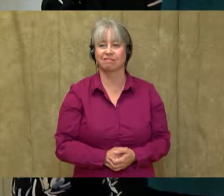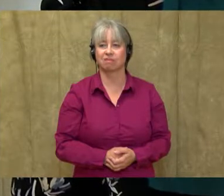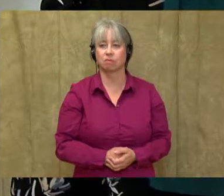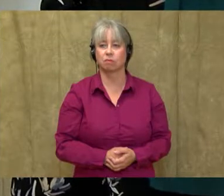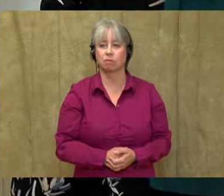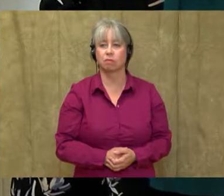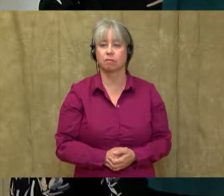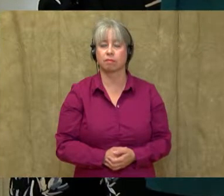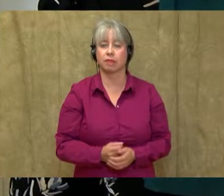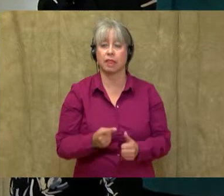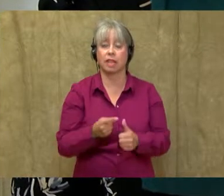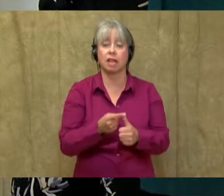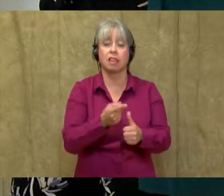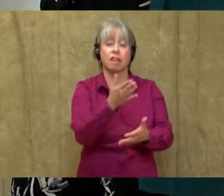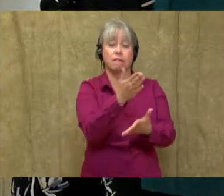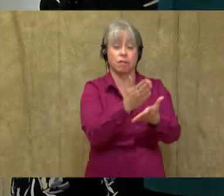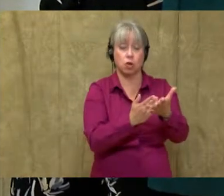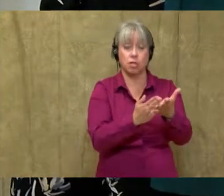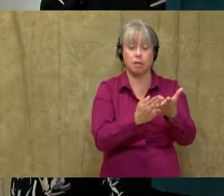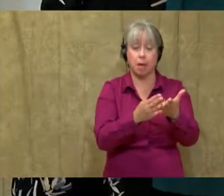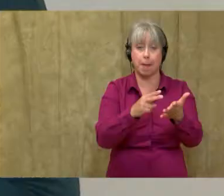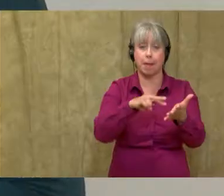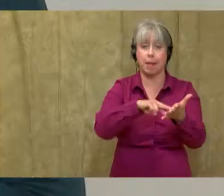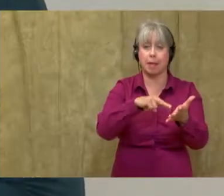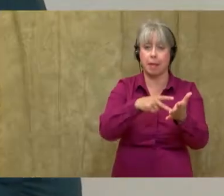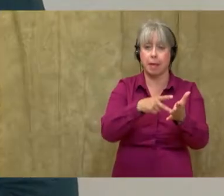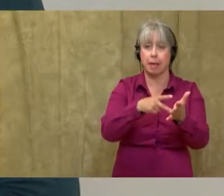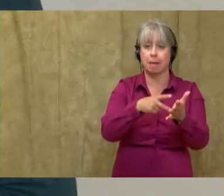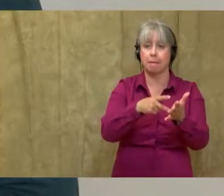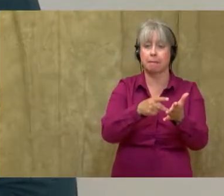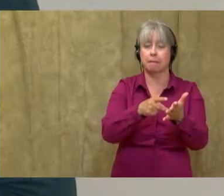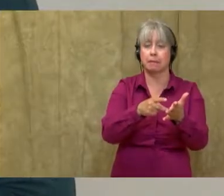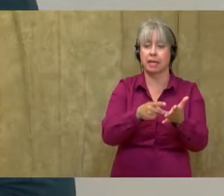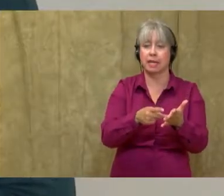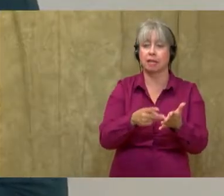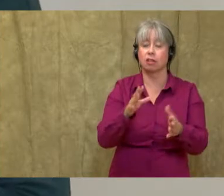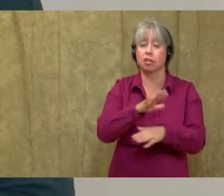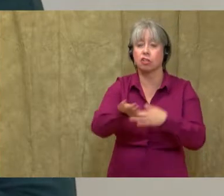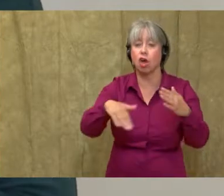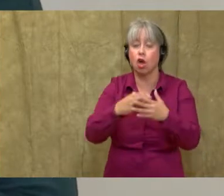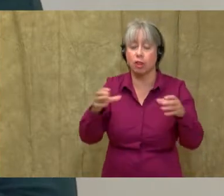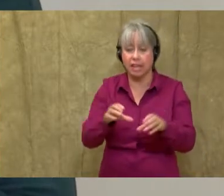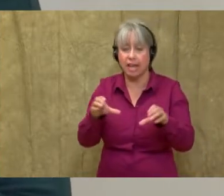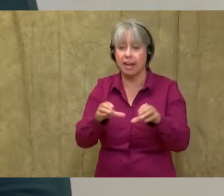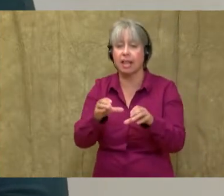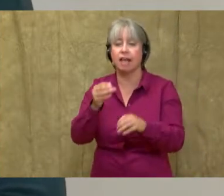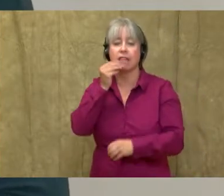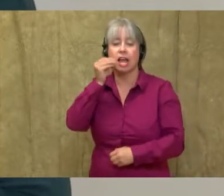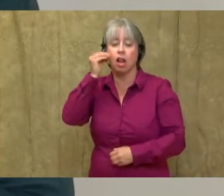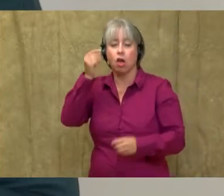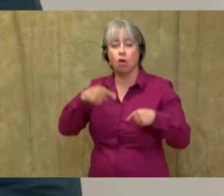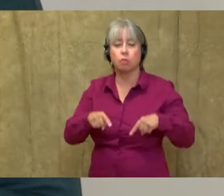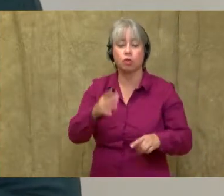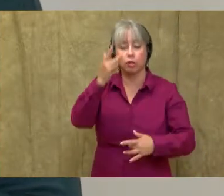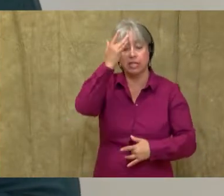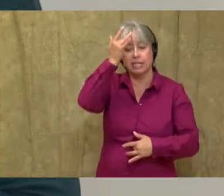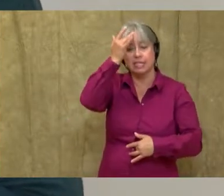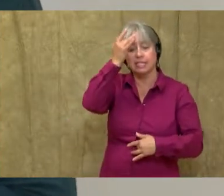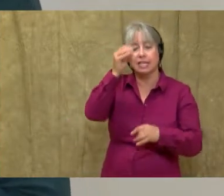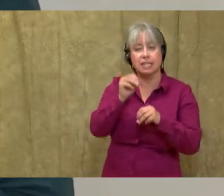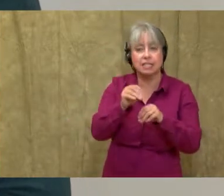In the first section of the poem, the author is pointing out all the different activities that can be done at home during the pandemic or the stay-at-home